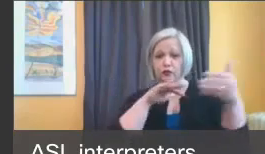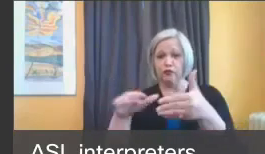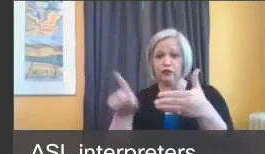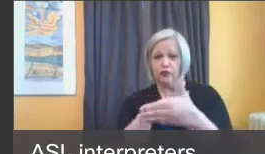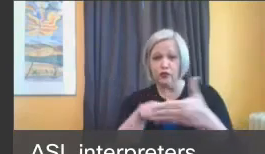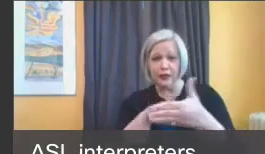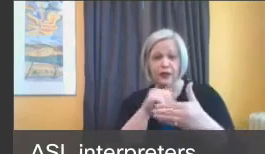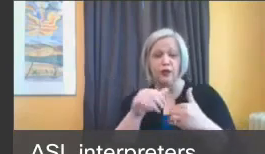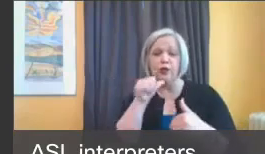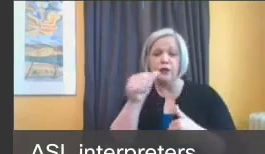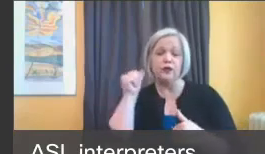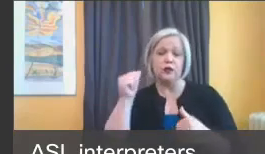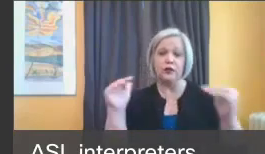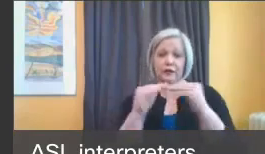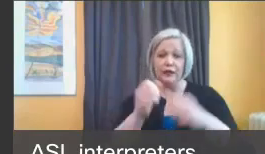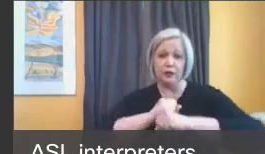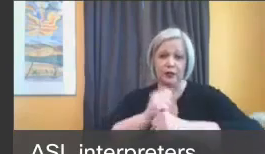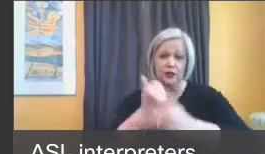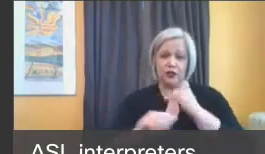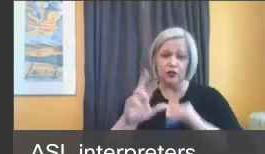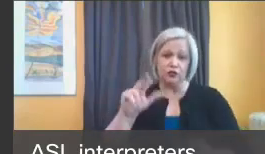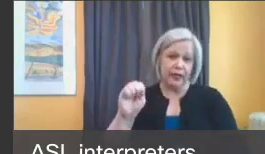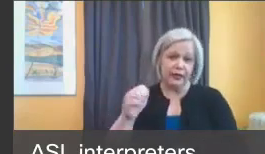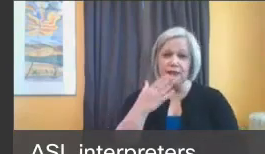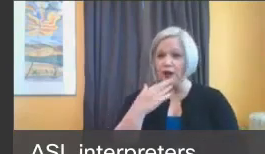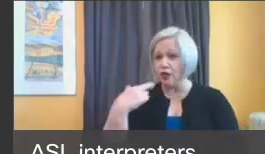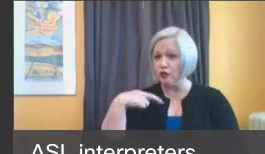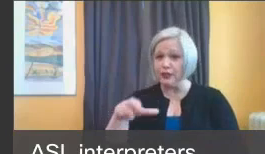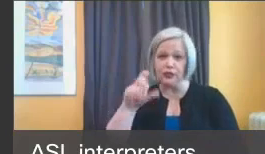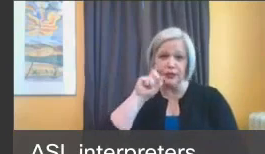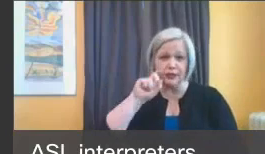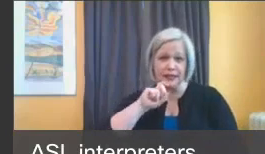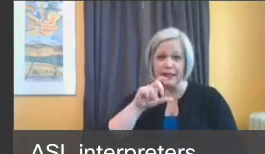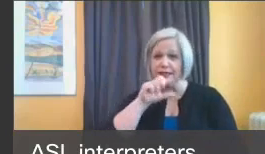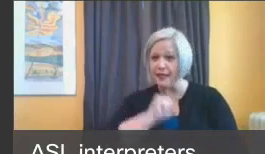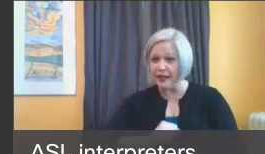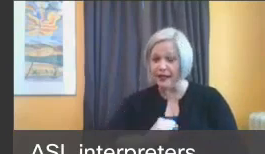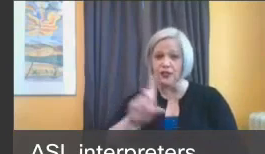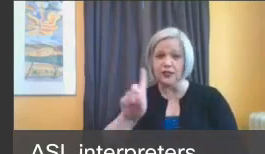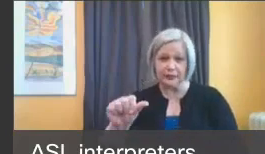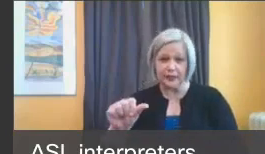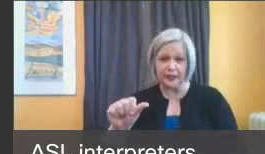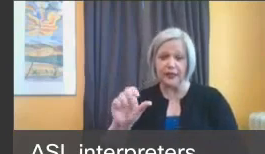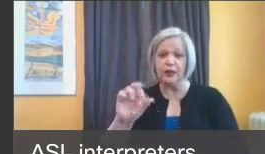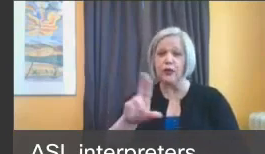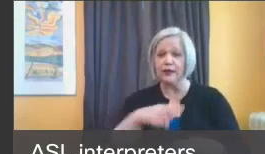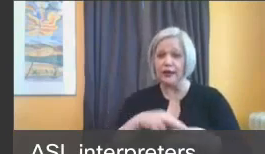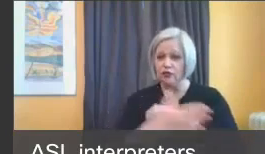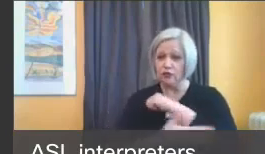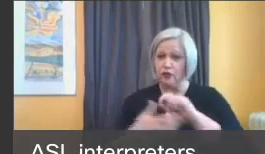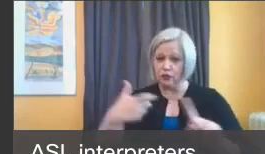equal protection of the laws because of race, color, religion, sex, age, disability, or national